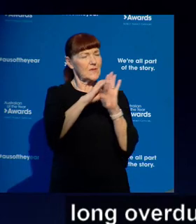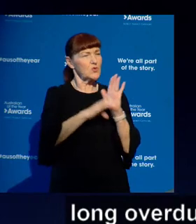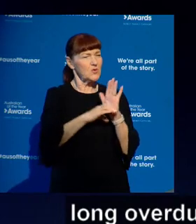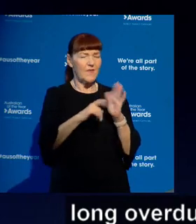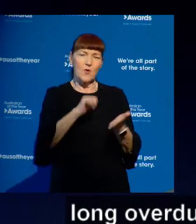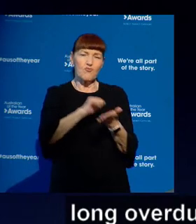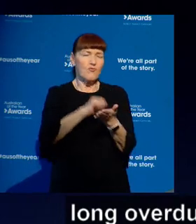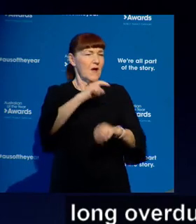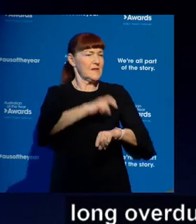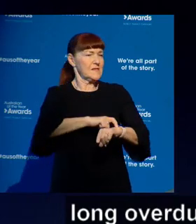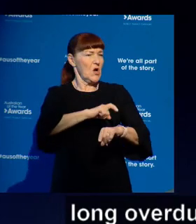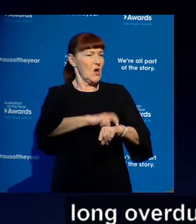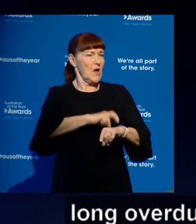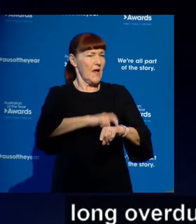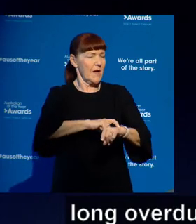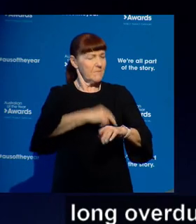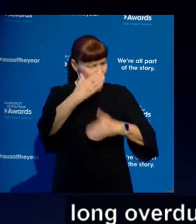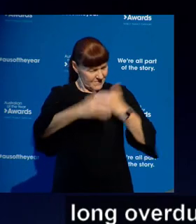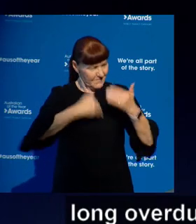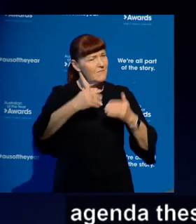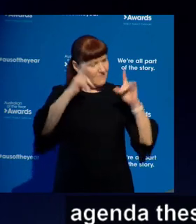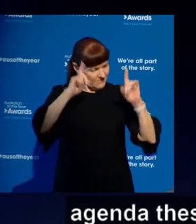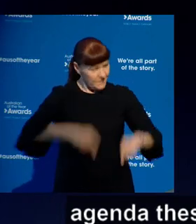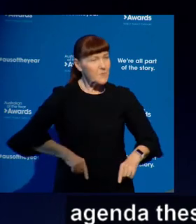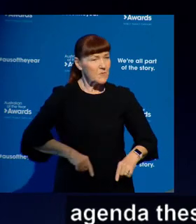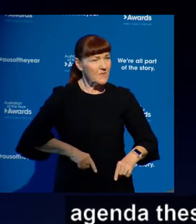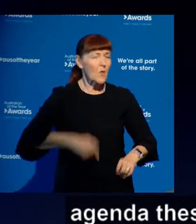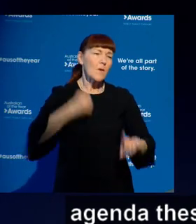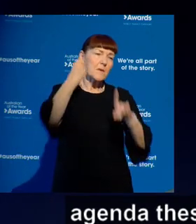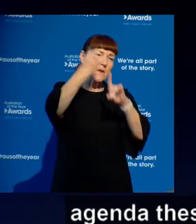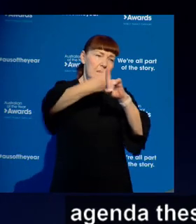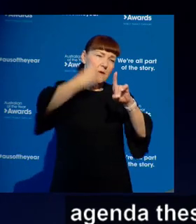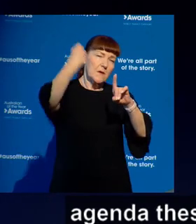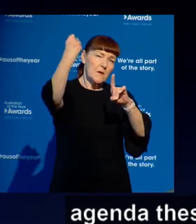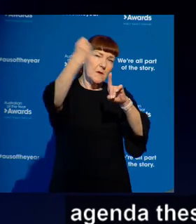the right time, so let's darn, we'll get down and do it. We've been doing this